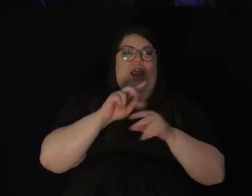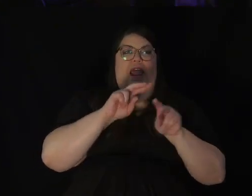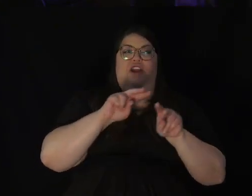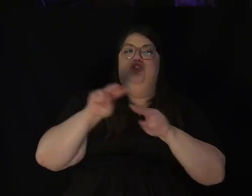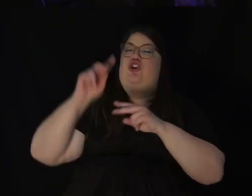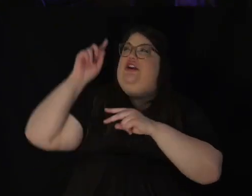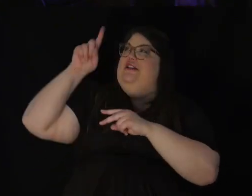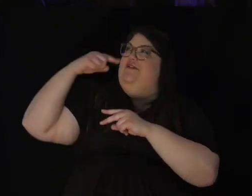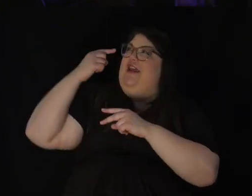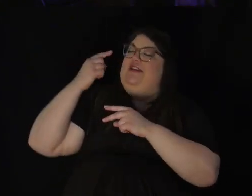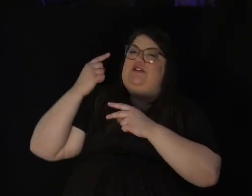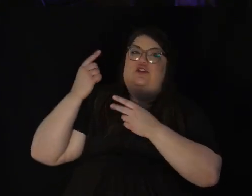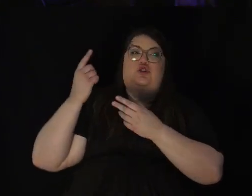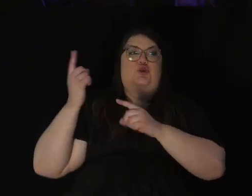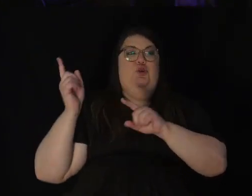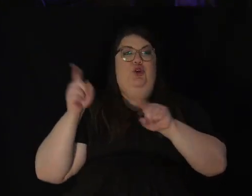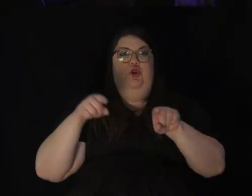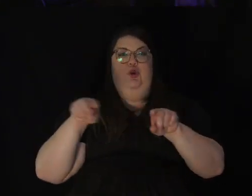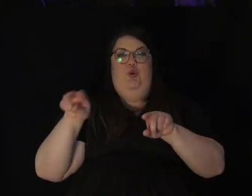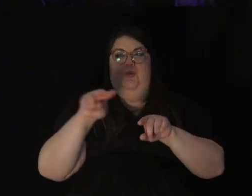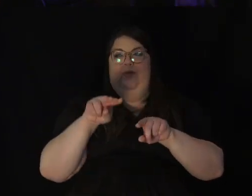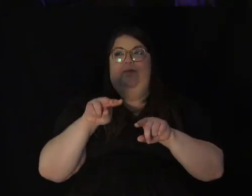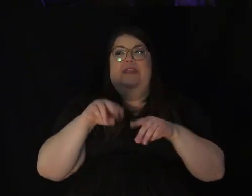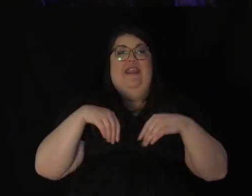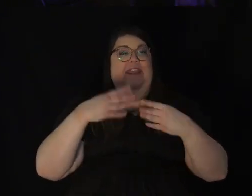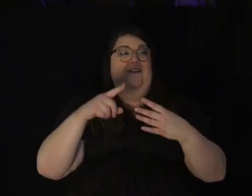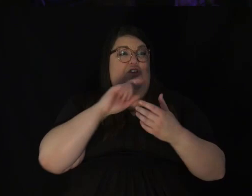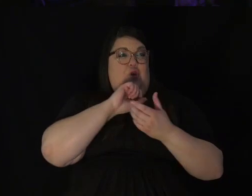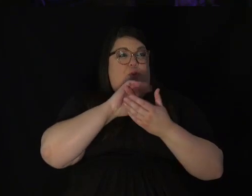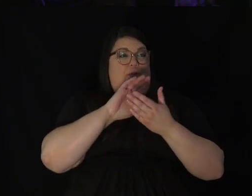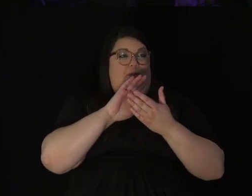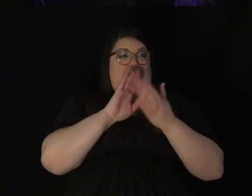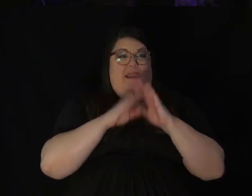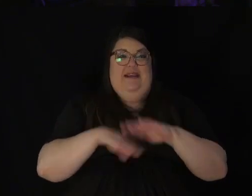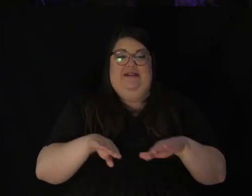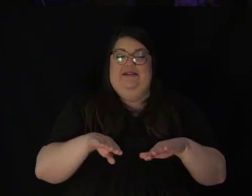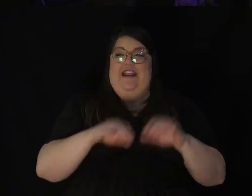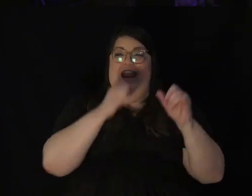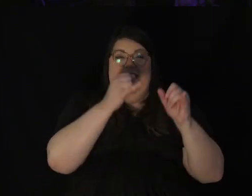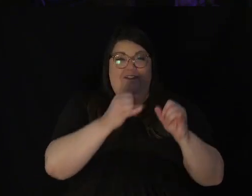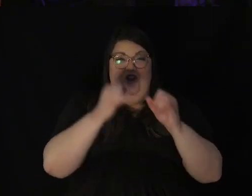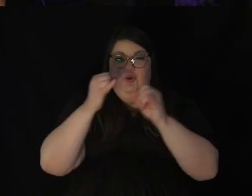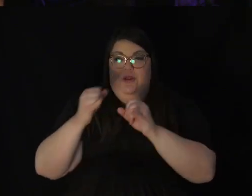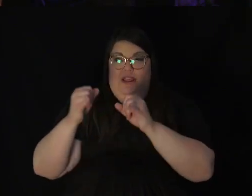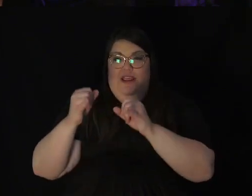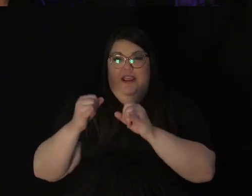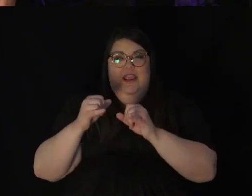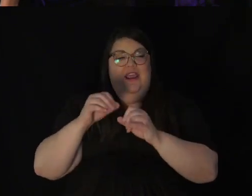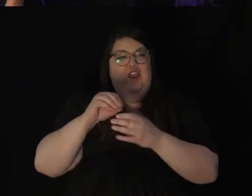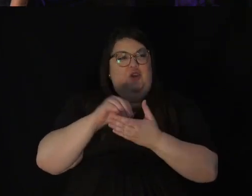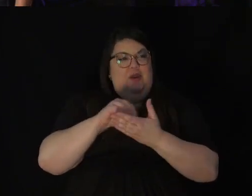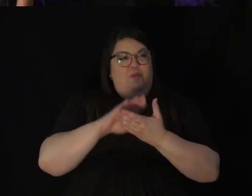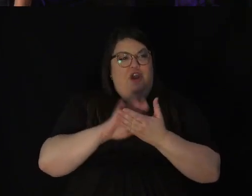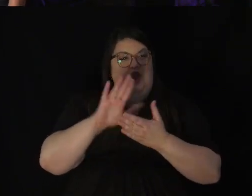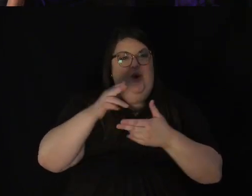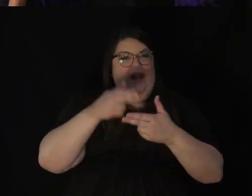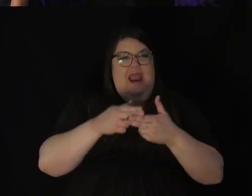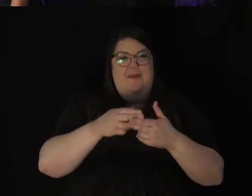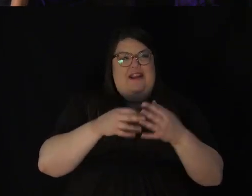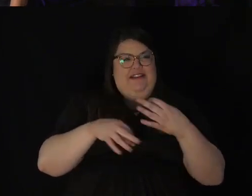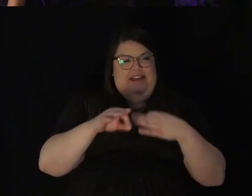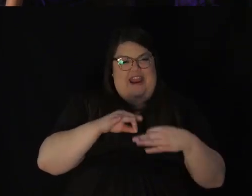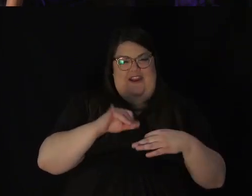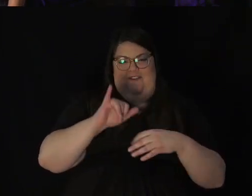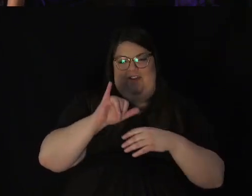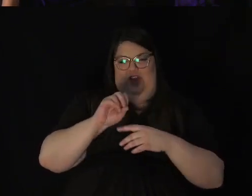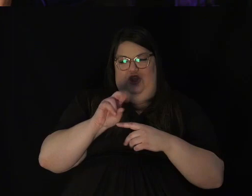face toward you and give you peace. Individually, you put your name in there. Take out the you and put